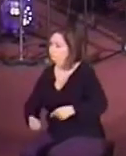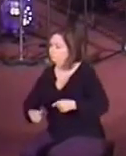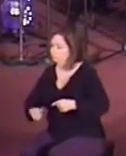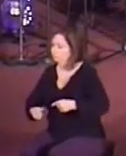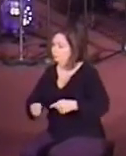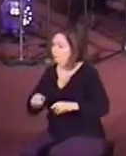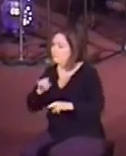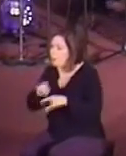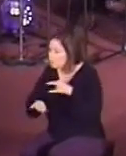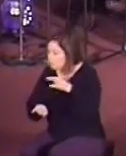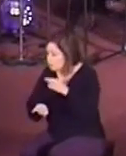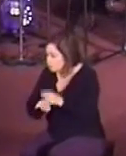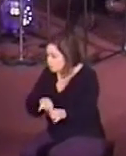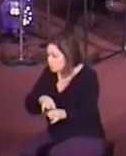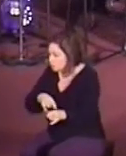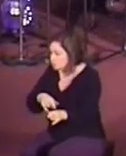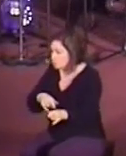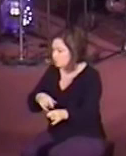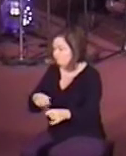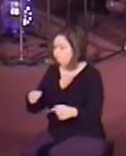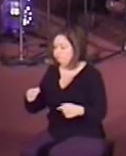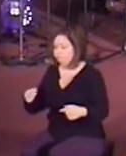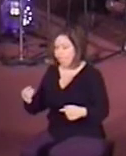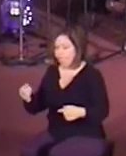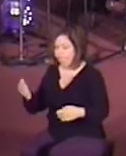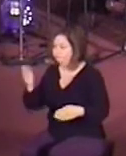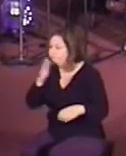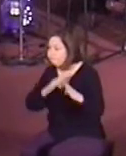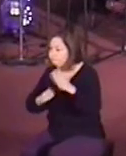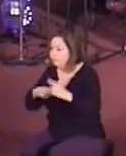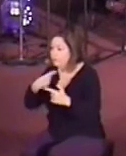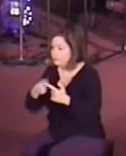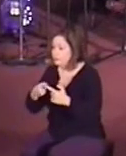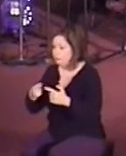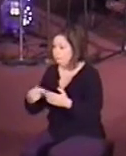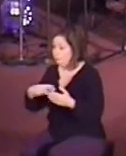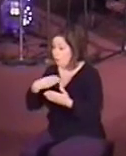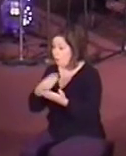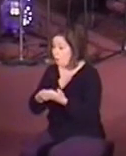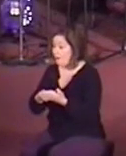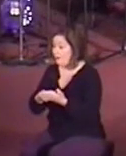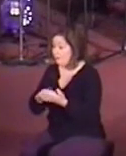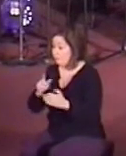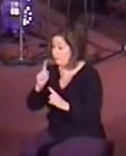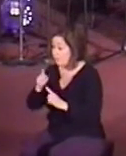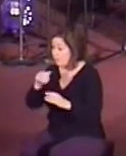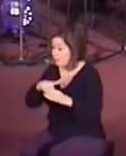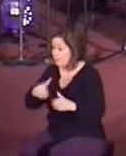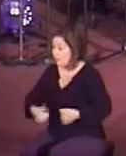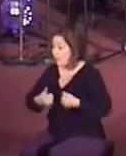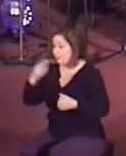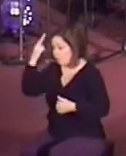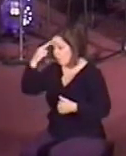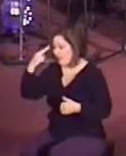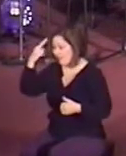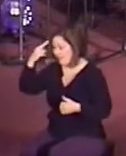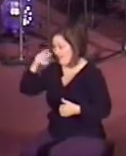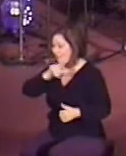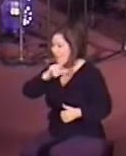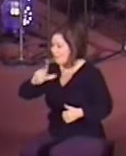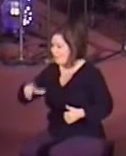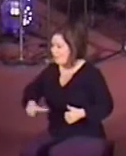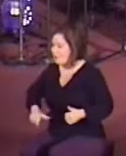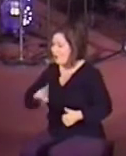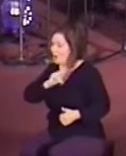your persecution. You're going to go through your tribulation until you finally reach the point in your life where you recognize the kingship, the